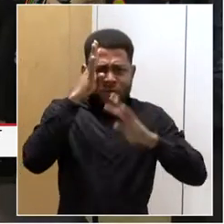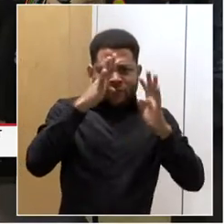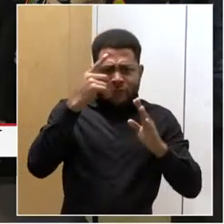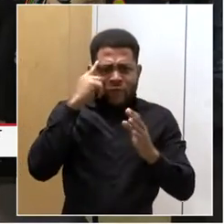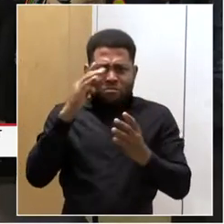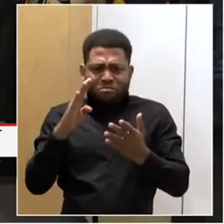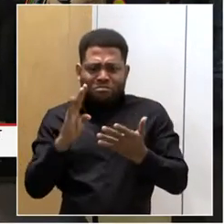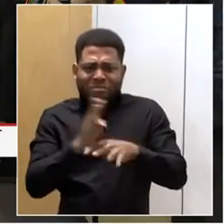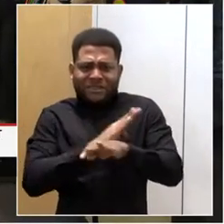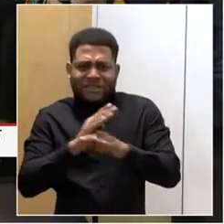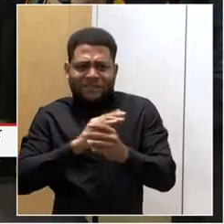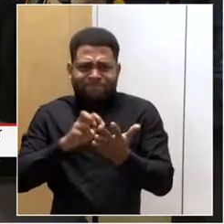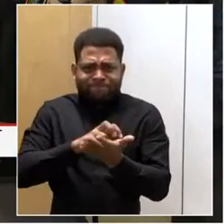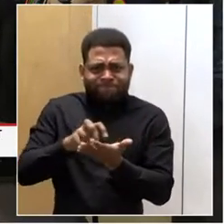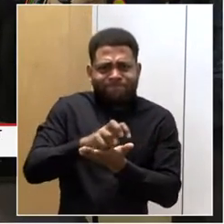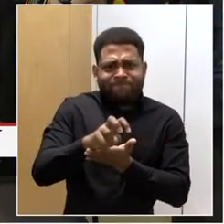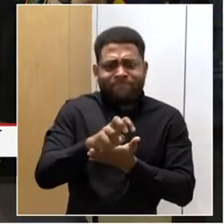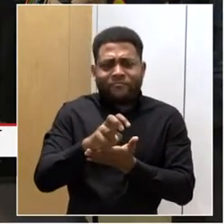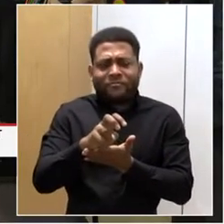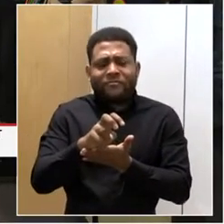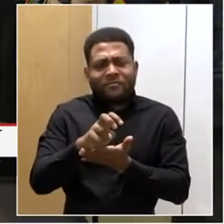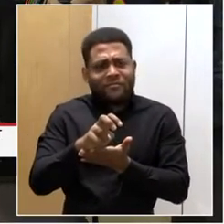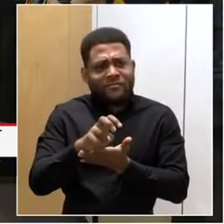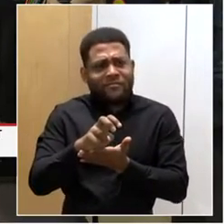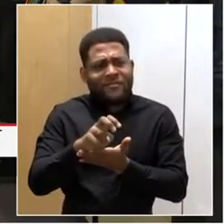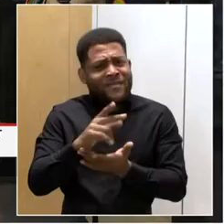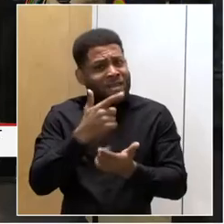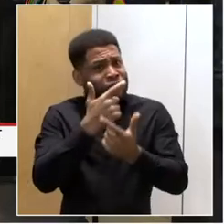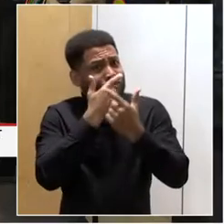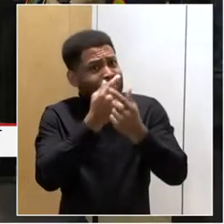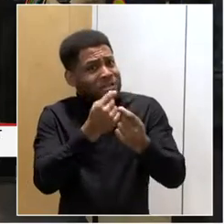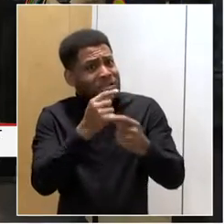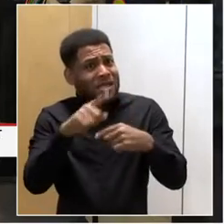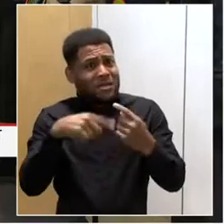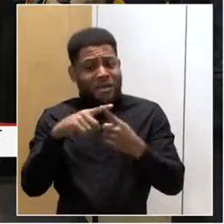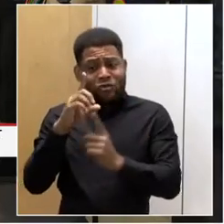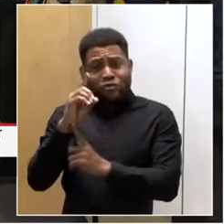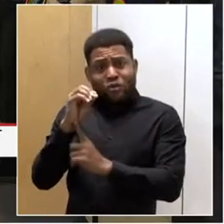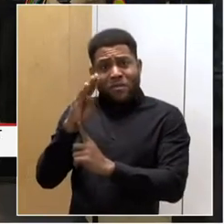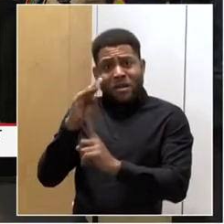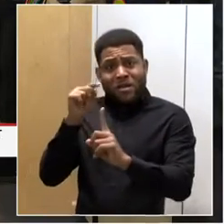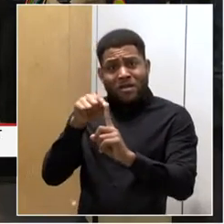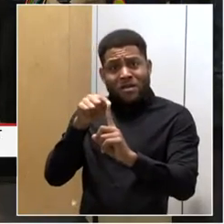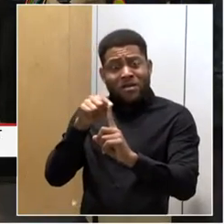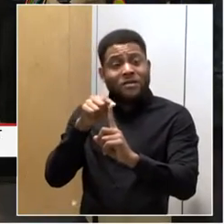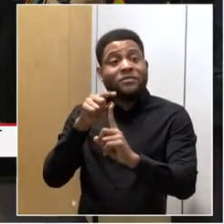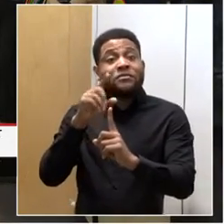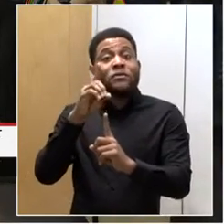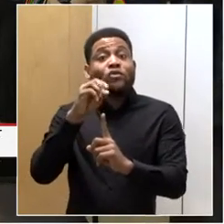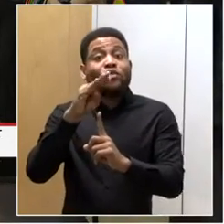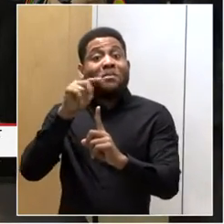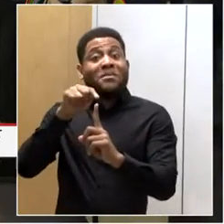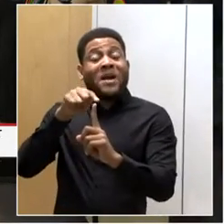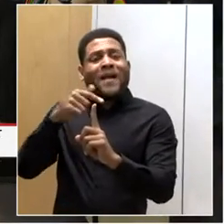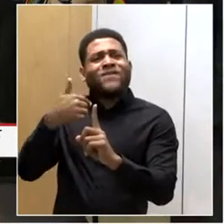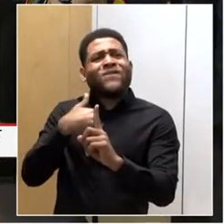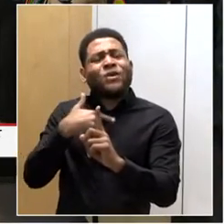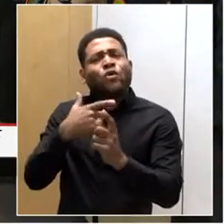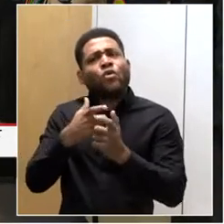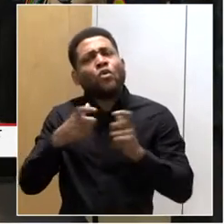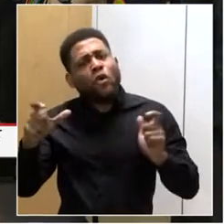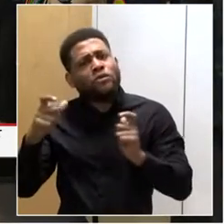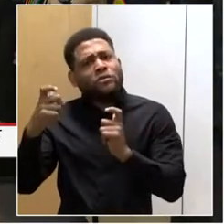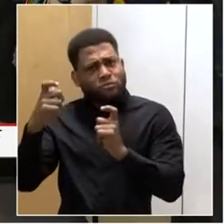process. Now, the interesting thing about the Department of Buildings, they have a massive job. Their job is to make sure that